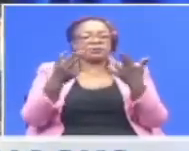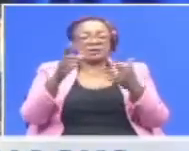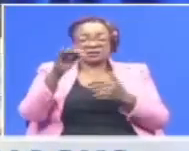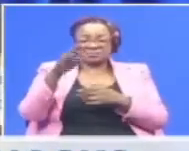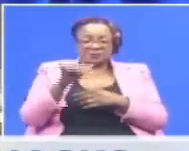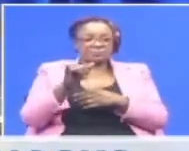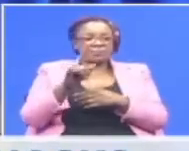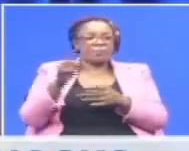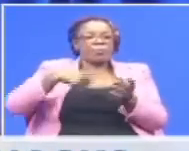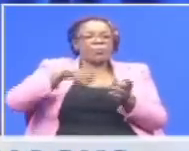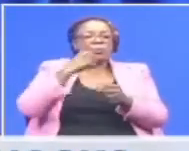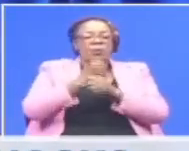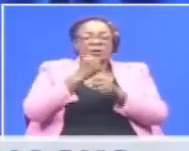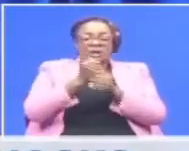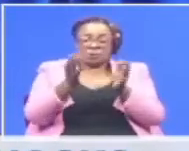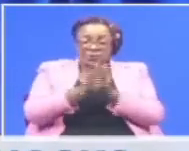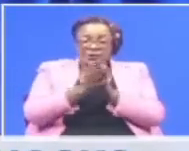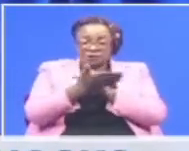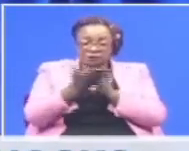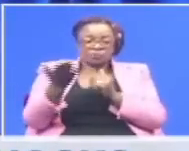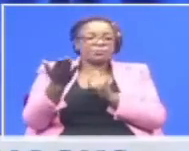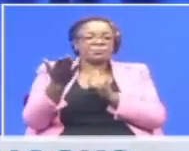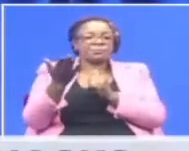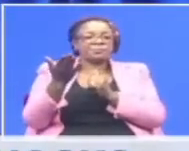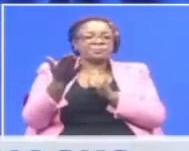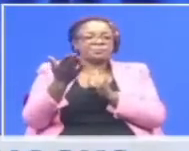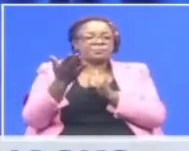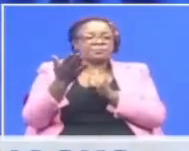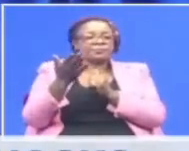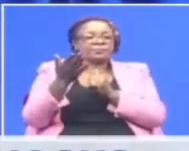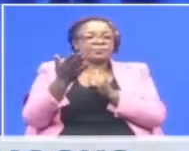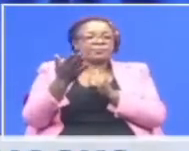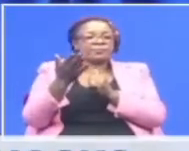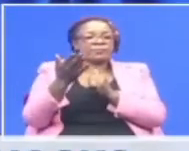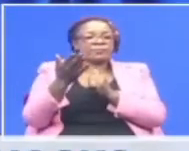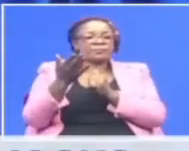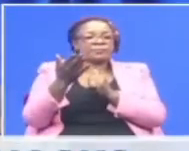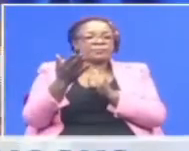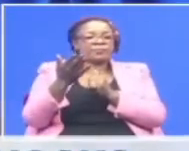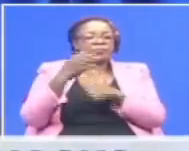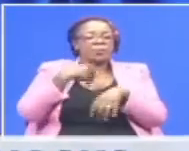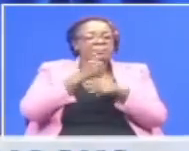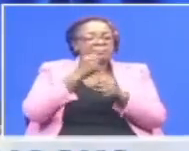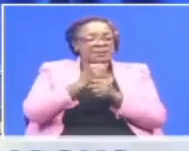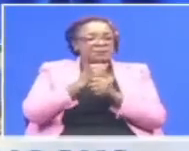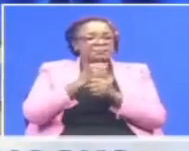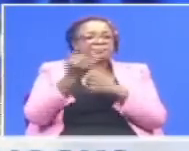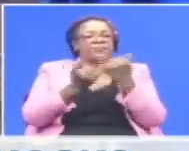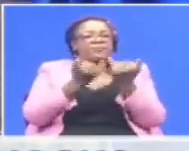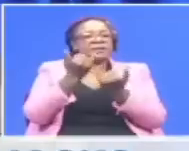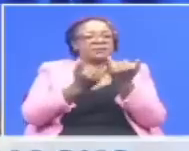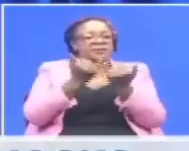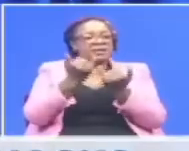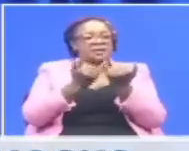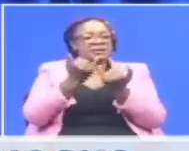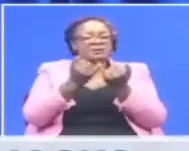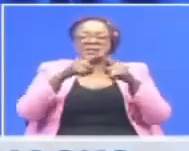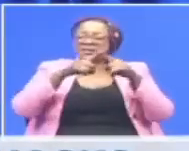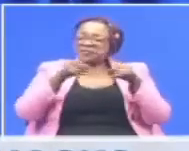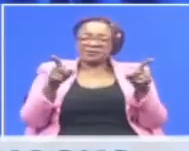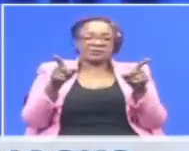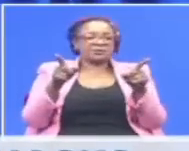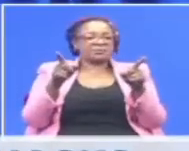work together with you, all you people, and try to make Saturday different.